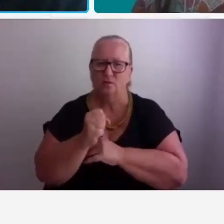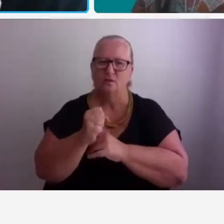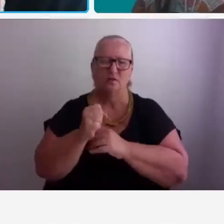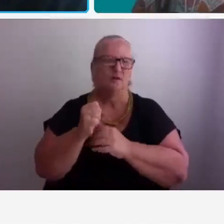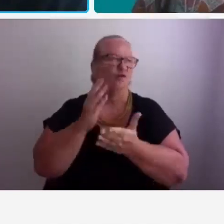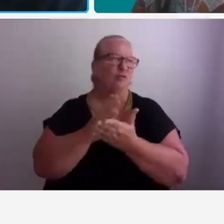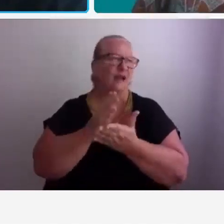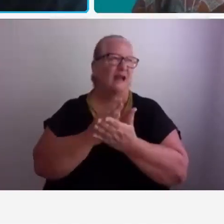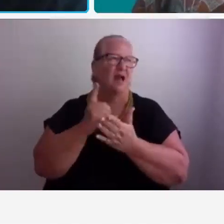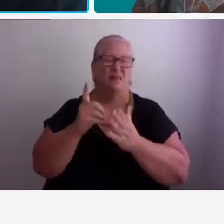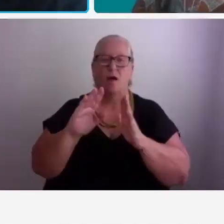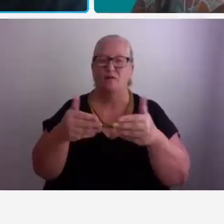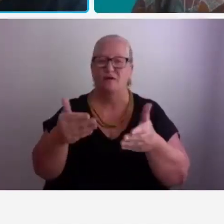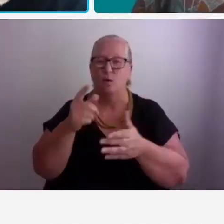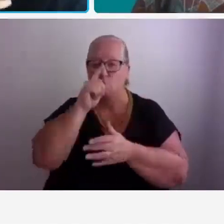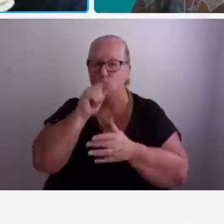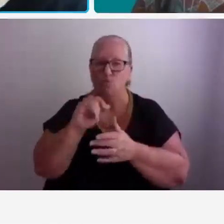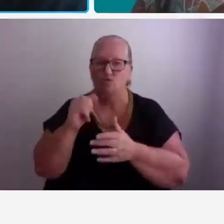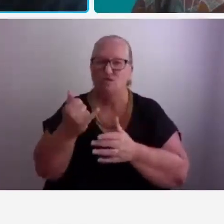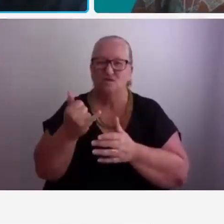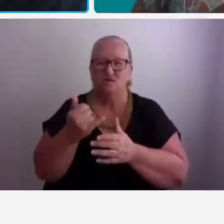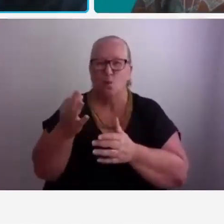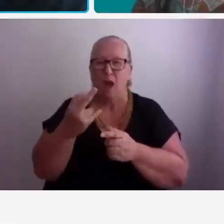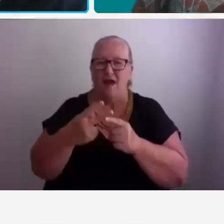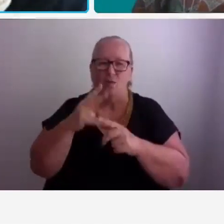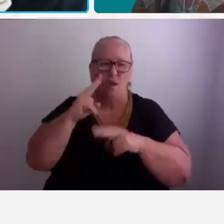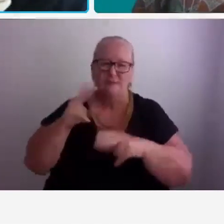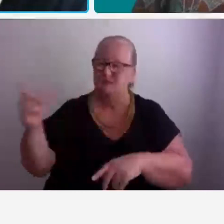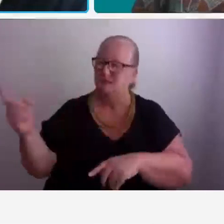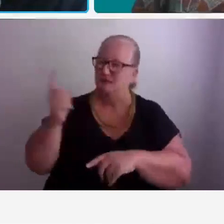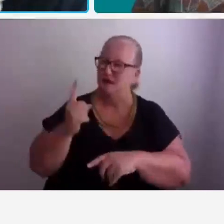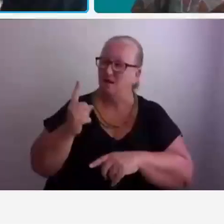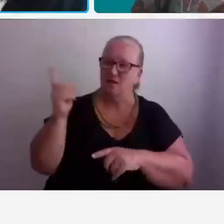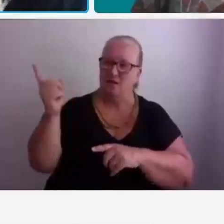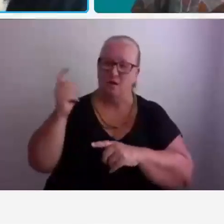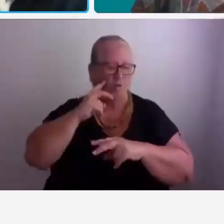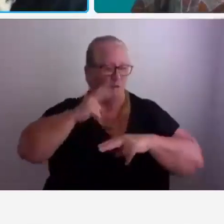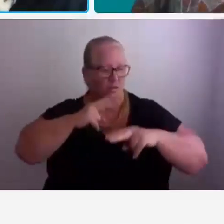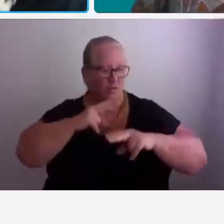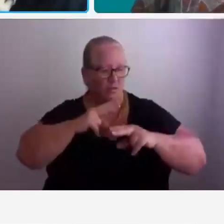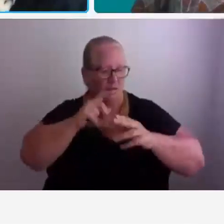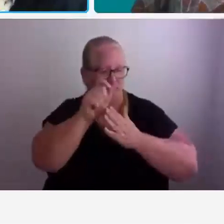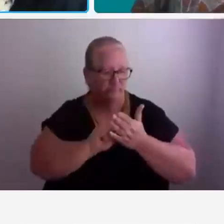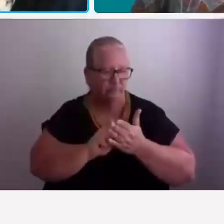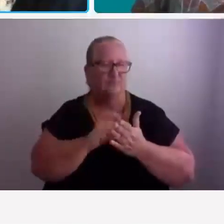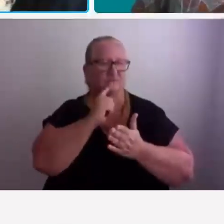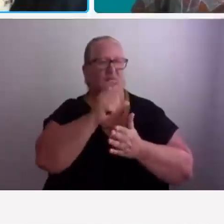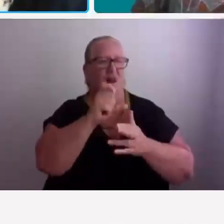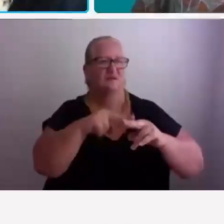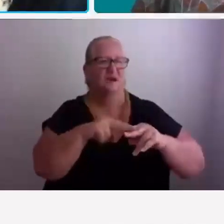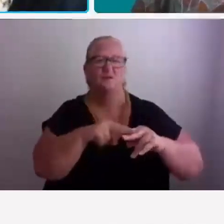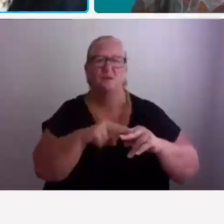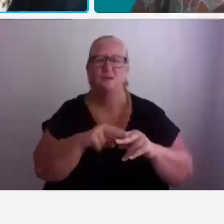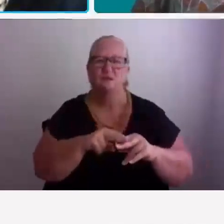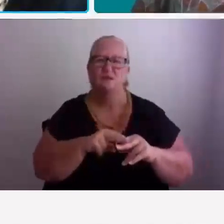could just wait for an assessor to come and determine the classification. But the other side of the answer to that question is